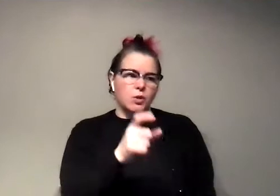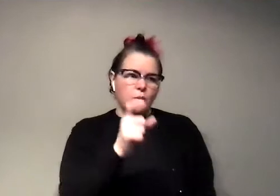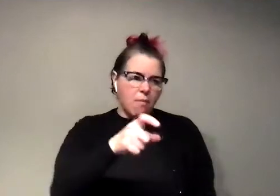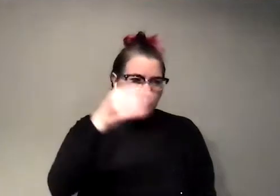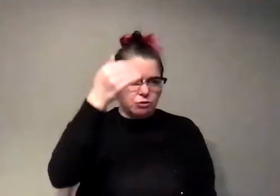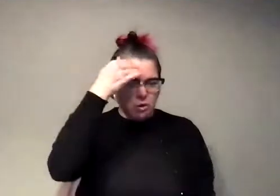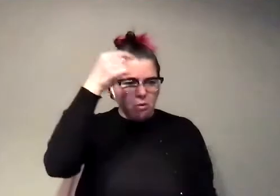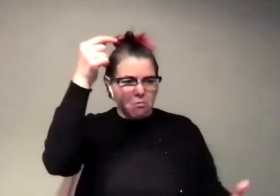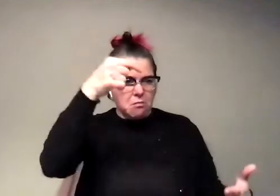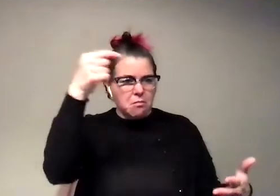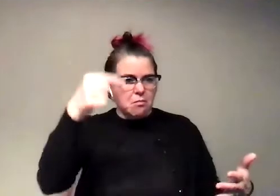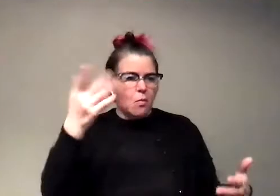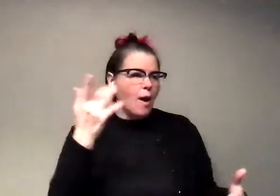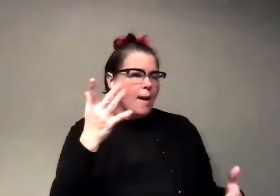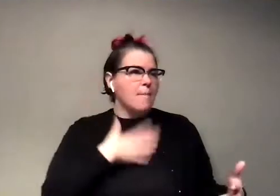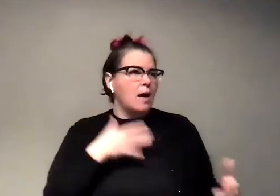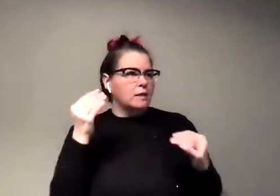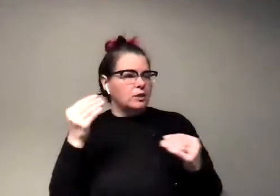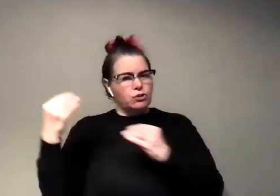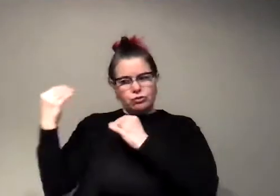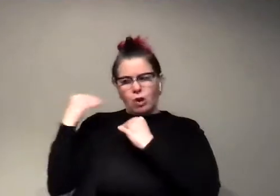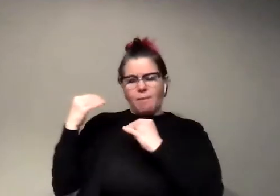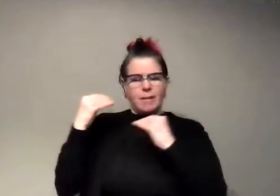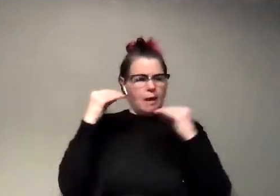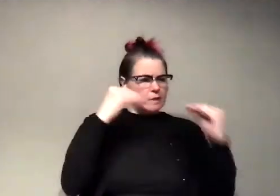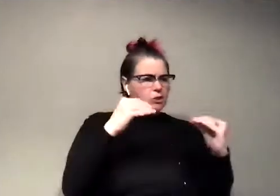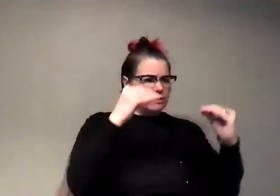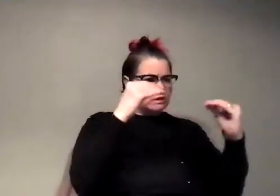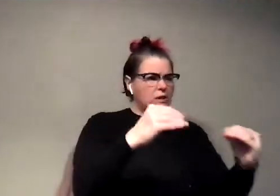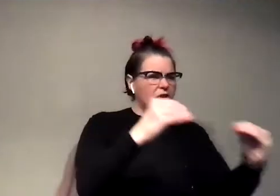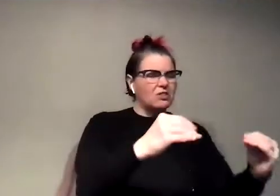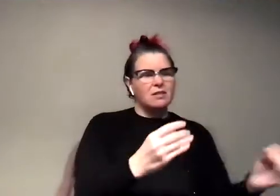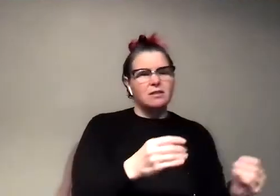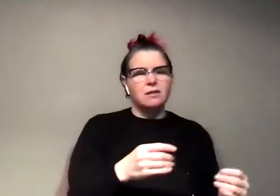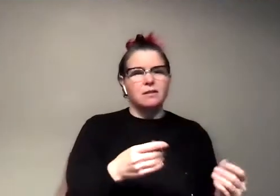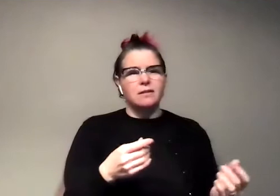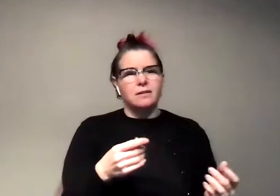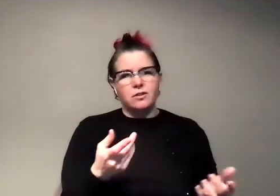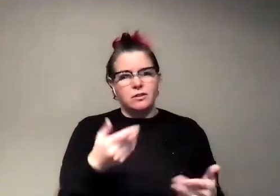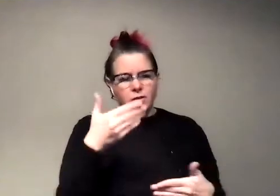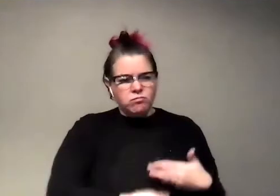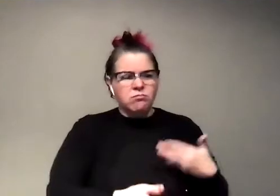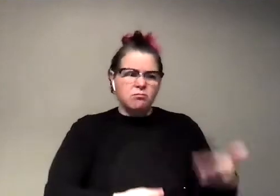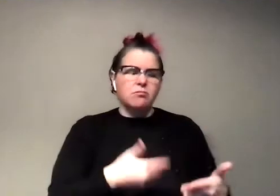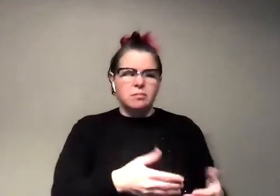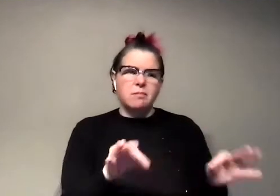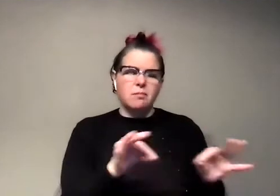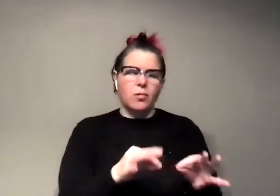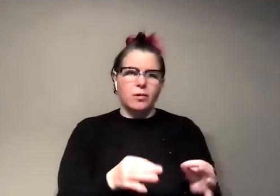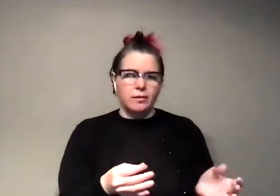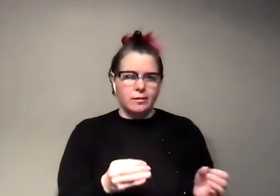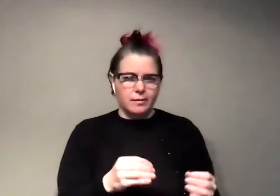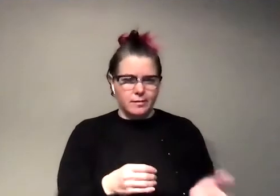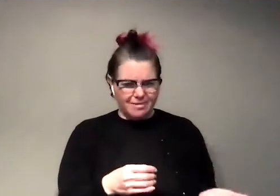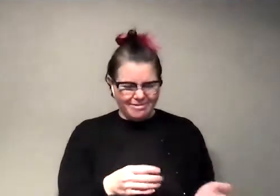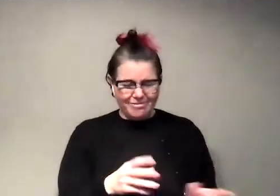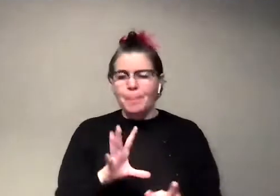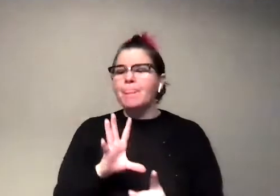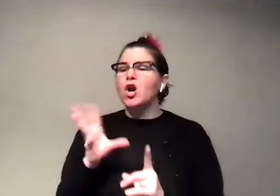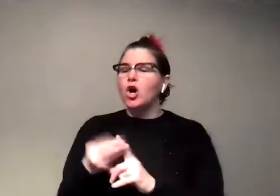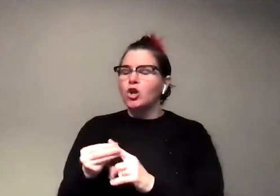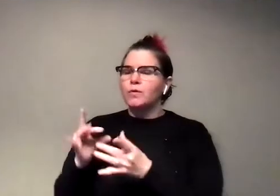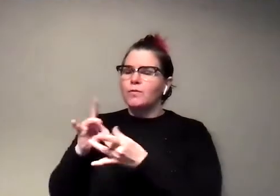my teachers taught me this, because their teachers taught us this, because it's important, Right. right? Culture relevant means that I'm